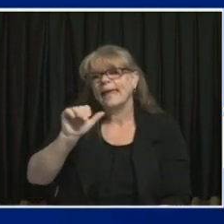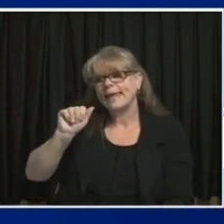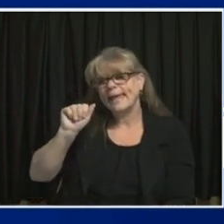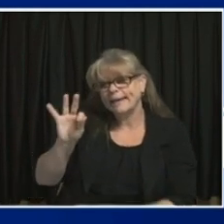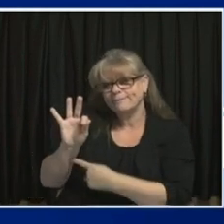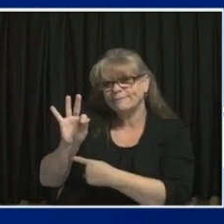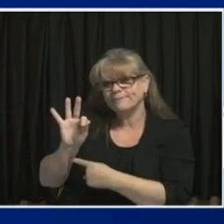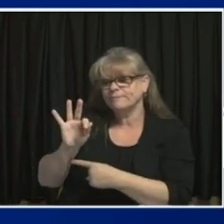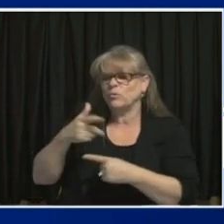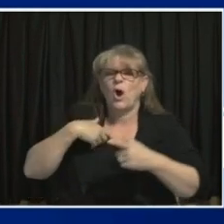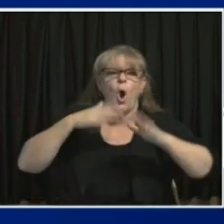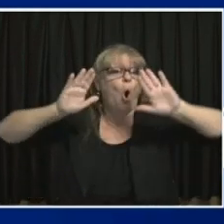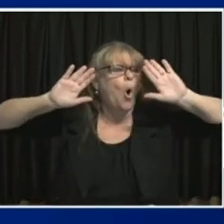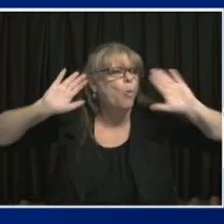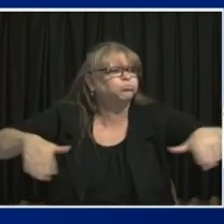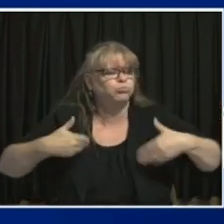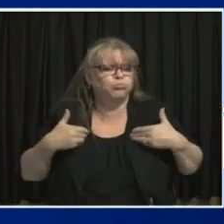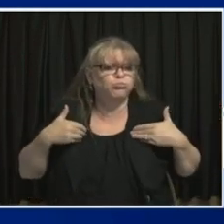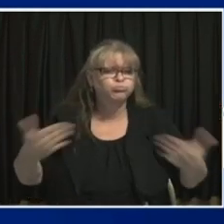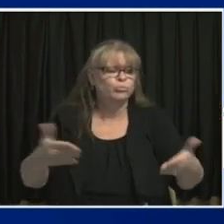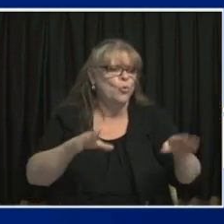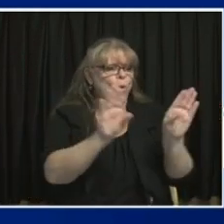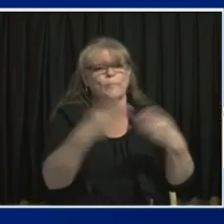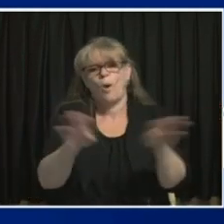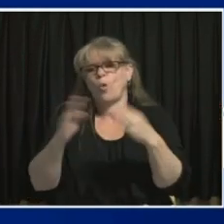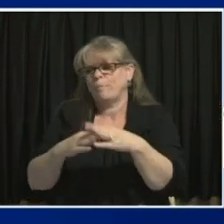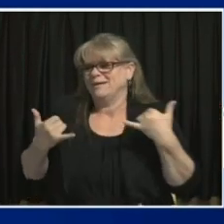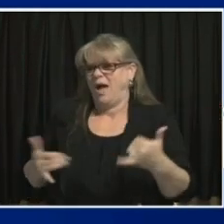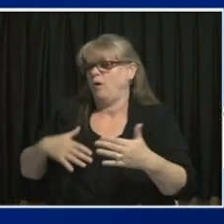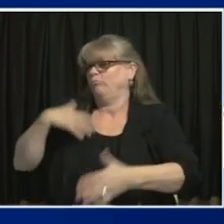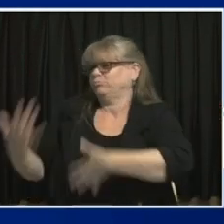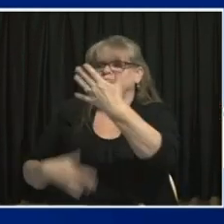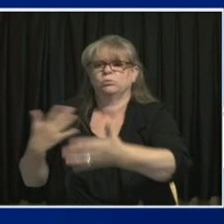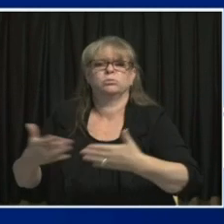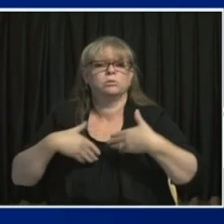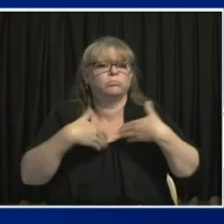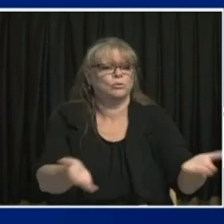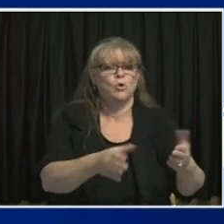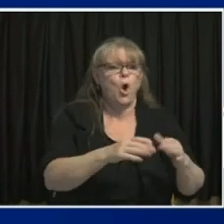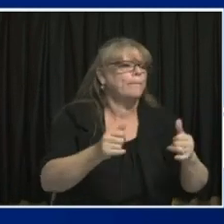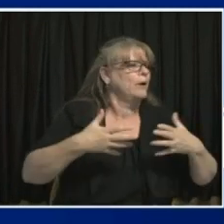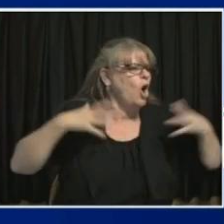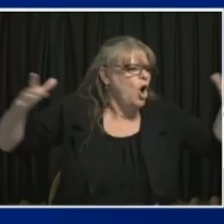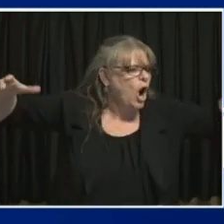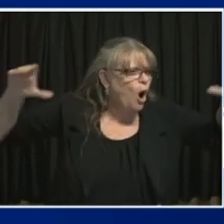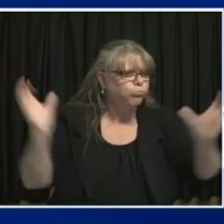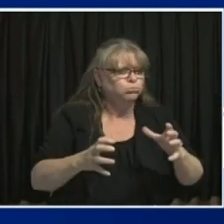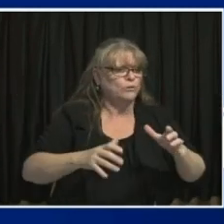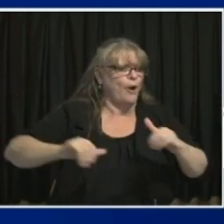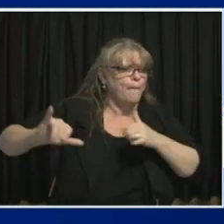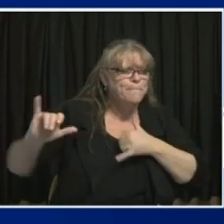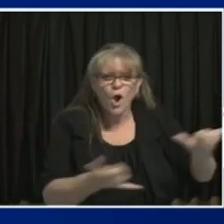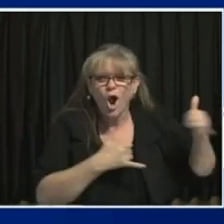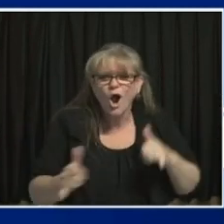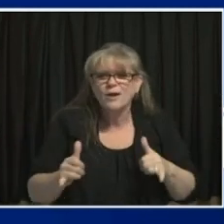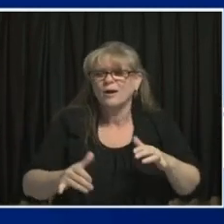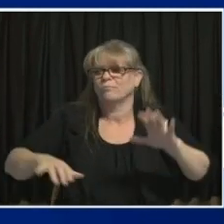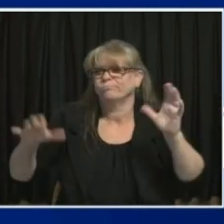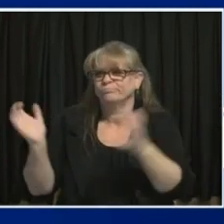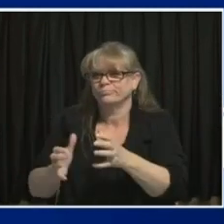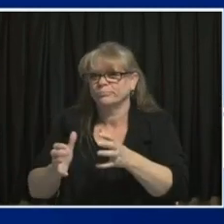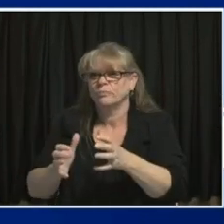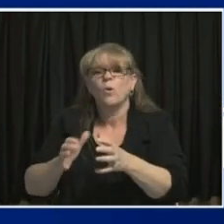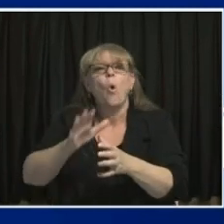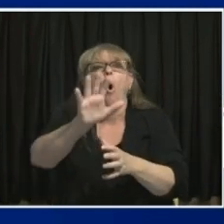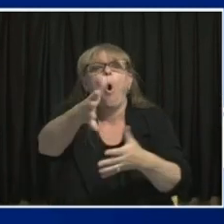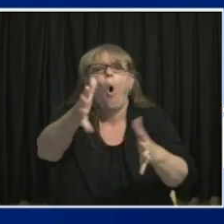getting together again, whether it's at nightclubs or bars or large parties, there would be another wave of COVID infections, and there would